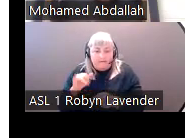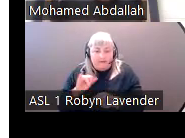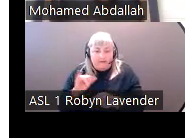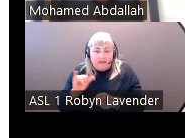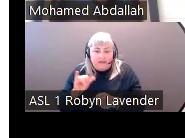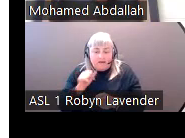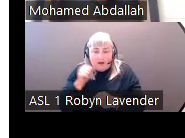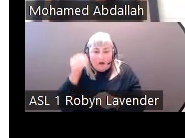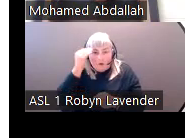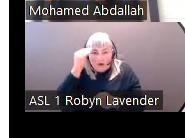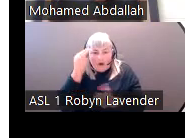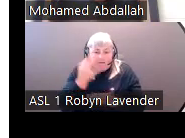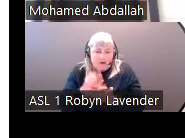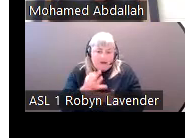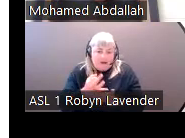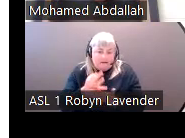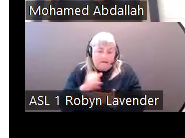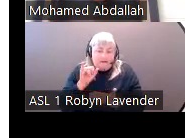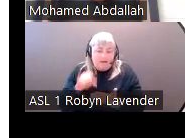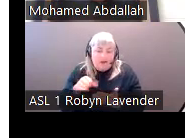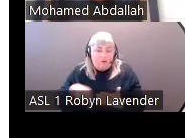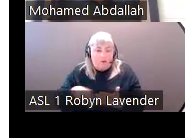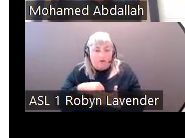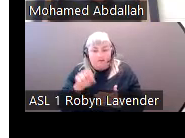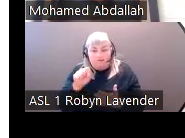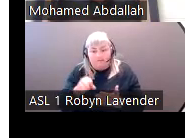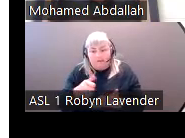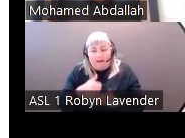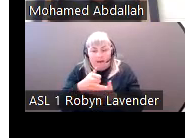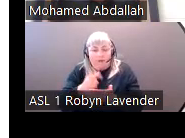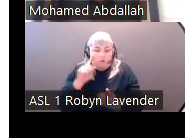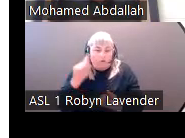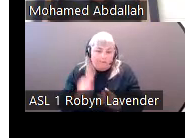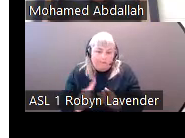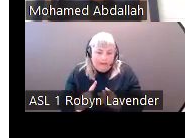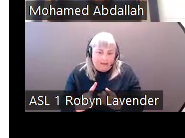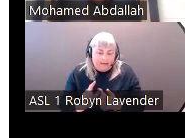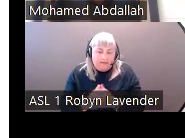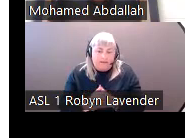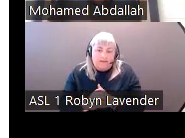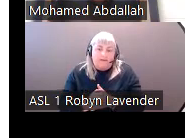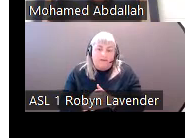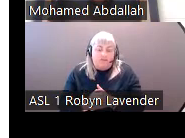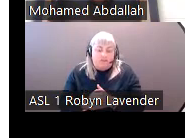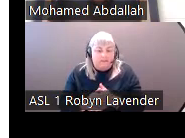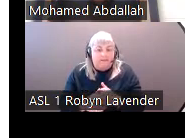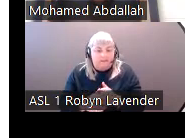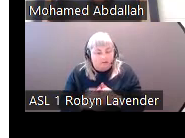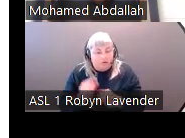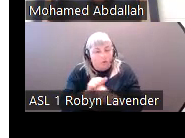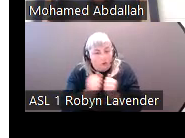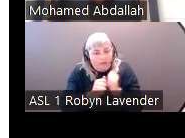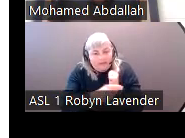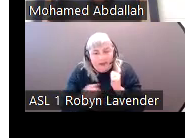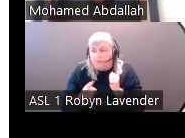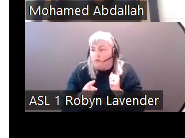not being aware of their finances is something that we help to eliminate. So we keep them on the top of their finances. We work with them in order to make